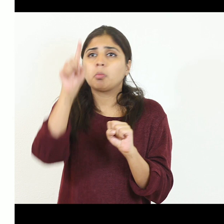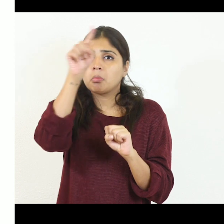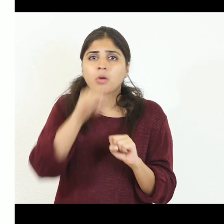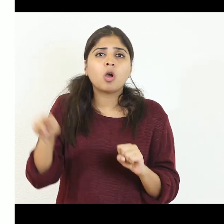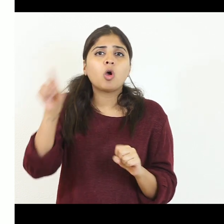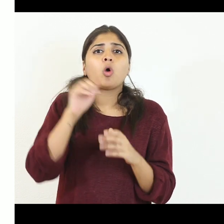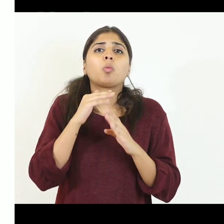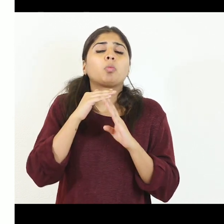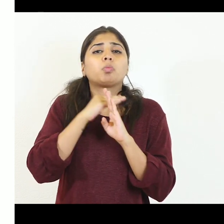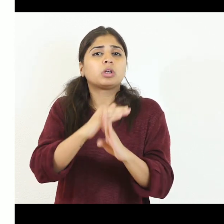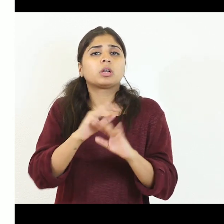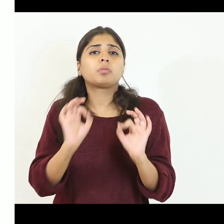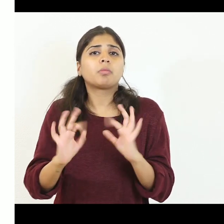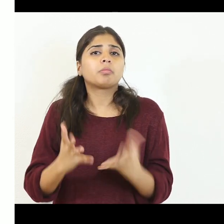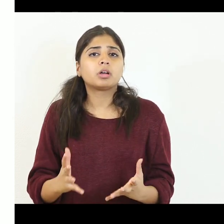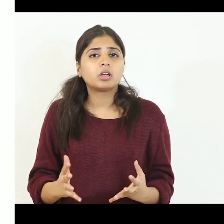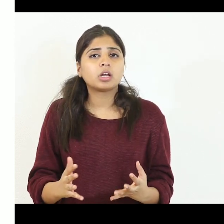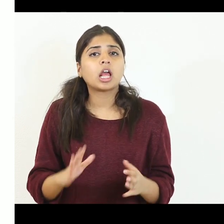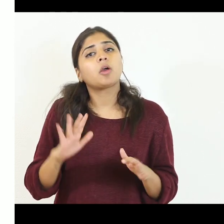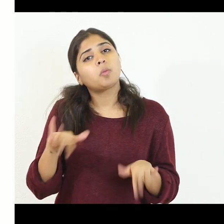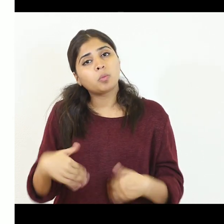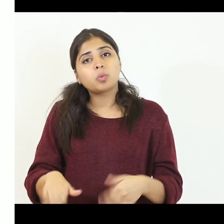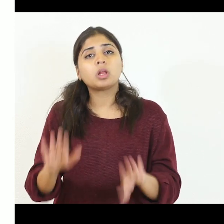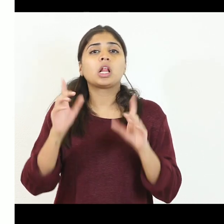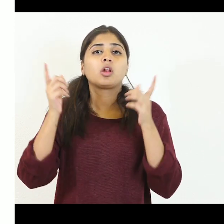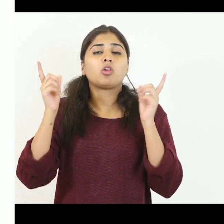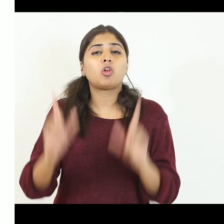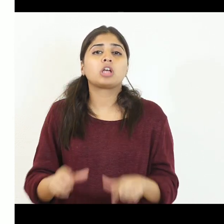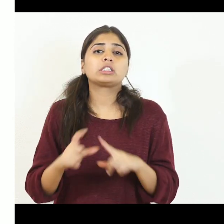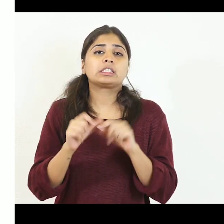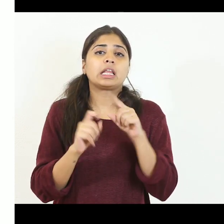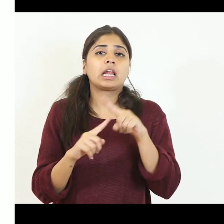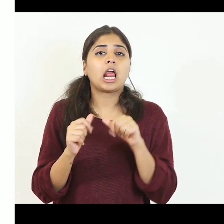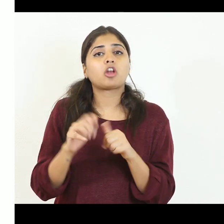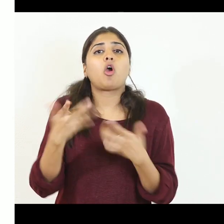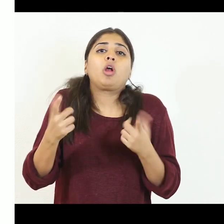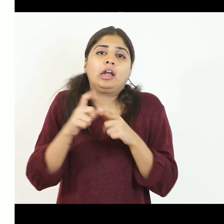the virus, which may lead to loss of data or data corruption.